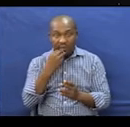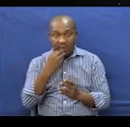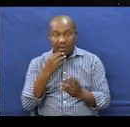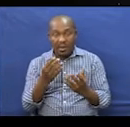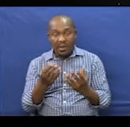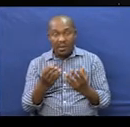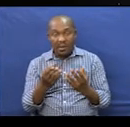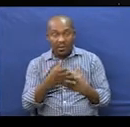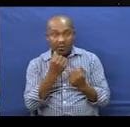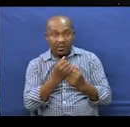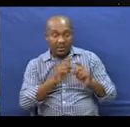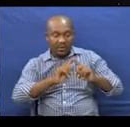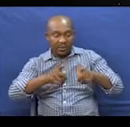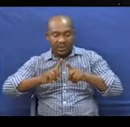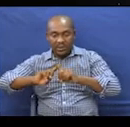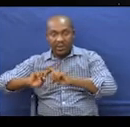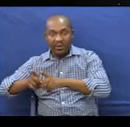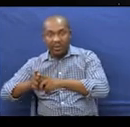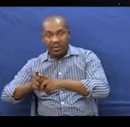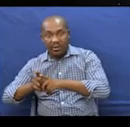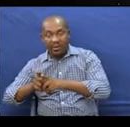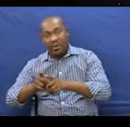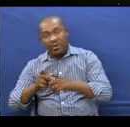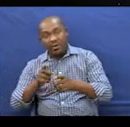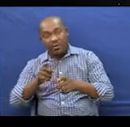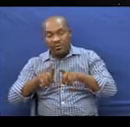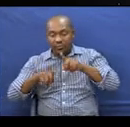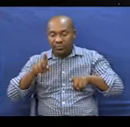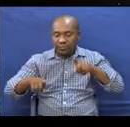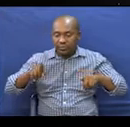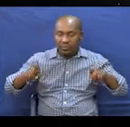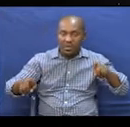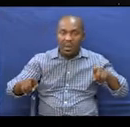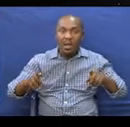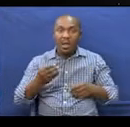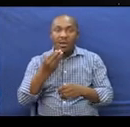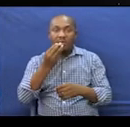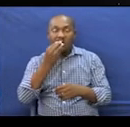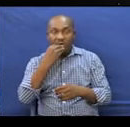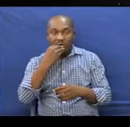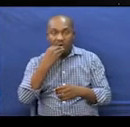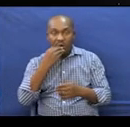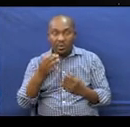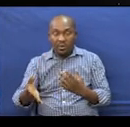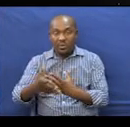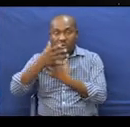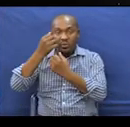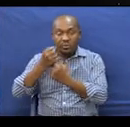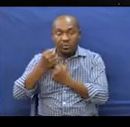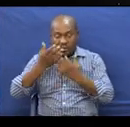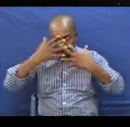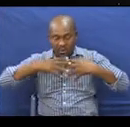have got several kinds of food substances that are needed to meet the need of the